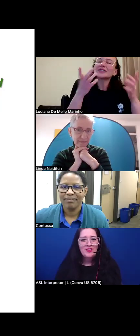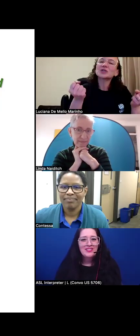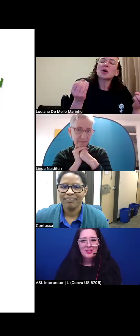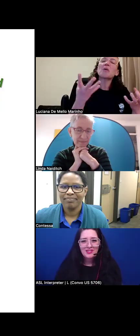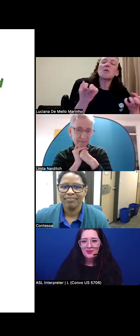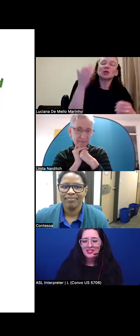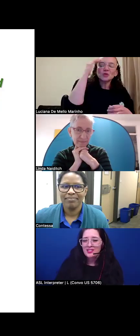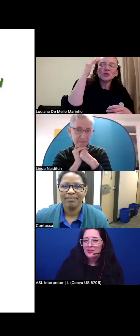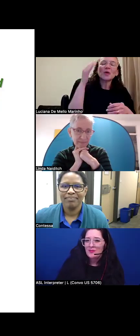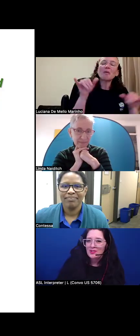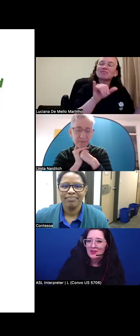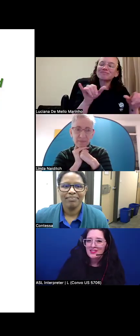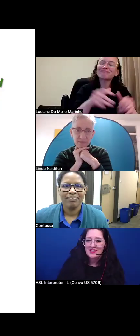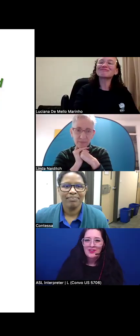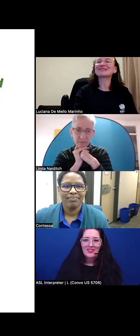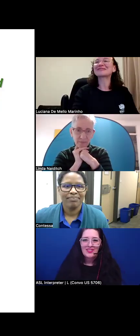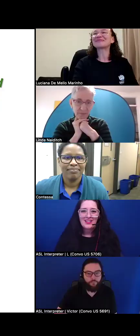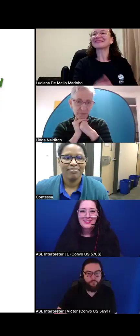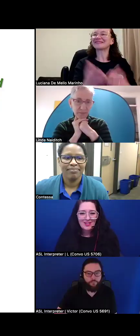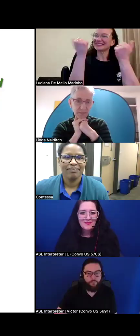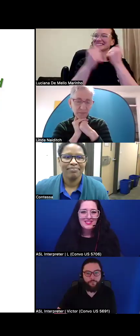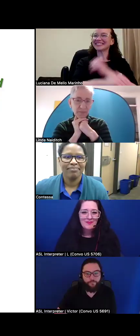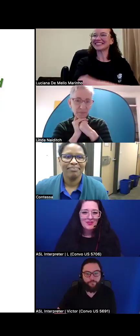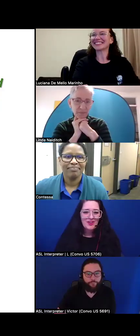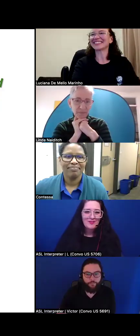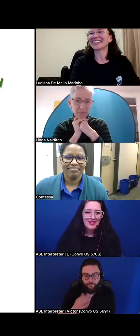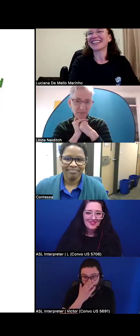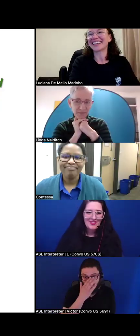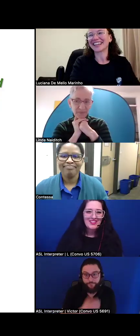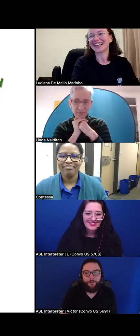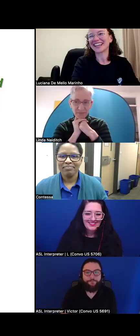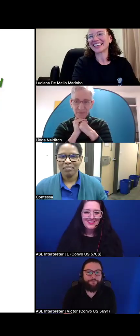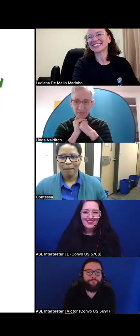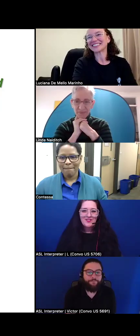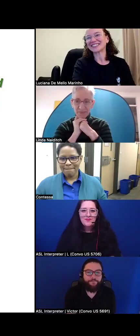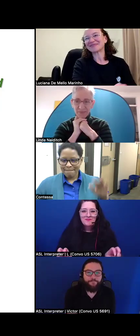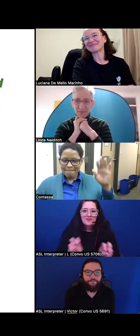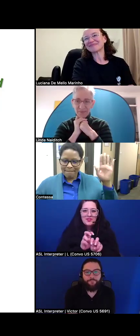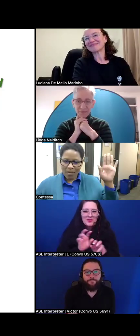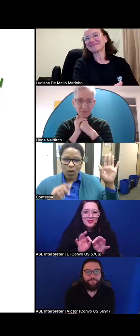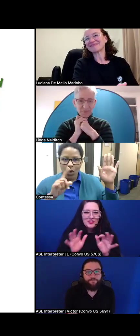people are in the same situation. Some people experience different things. It could be similar, it could be different.